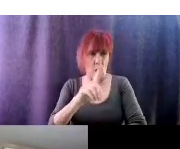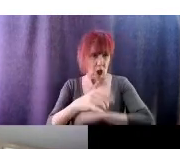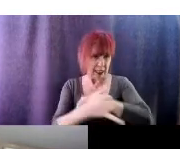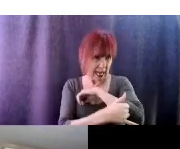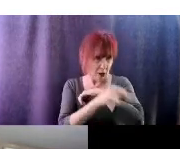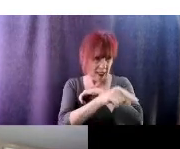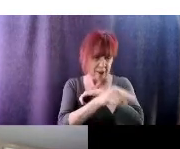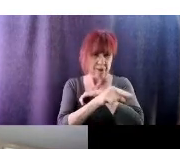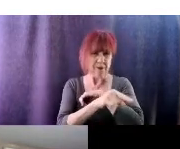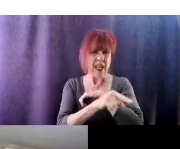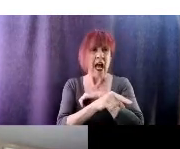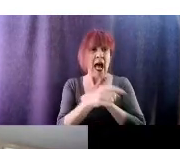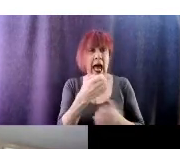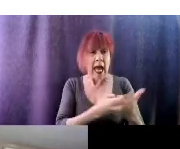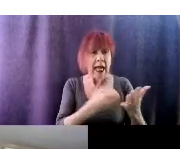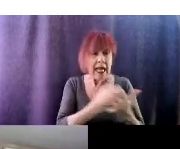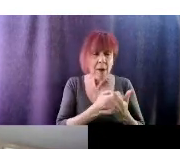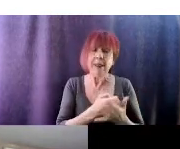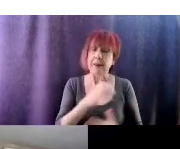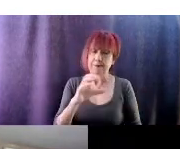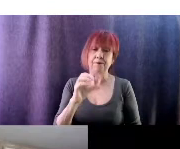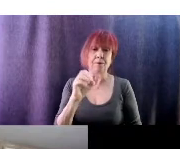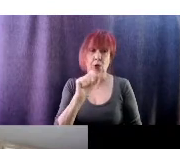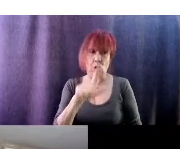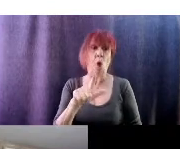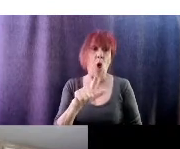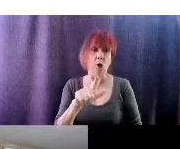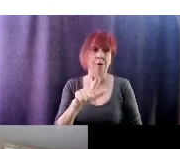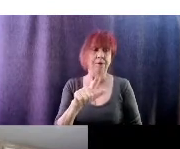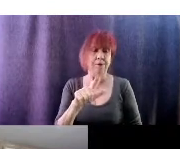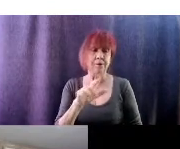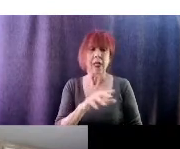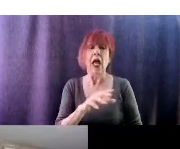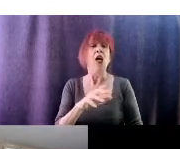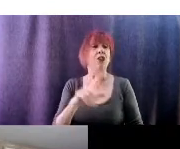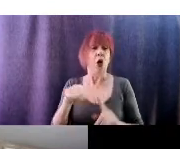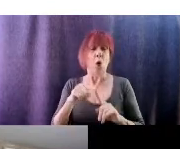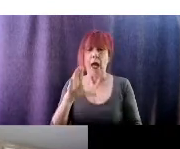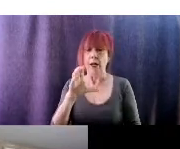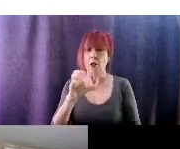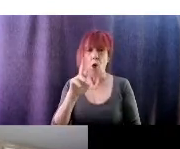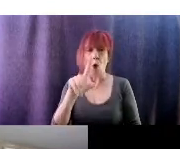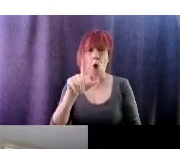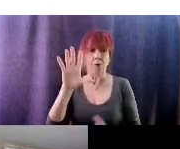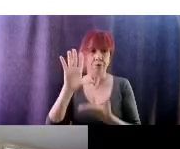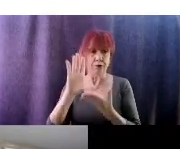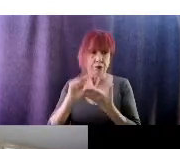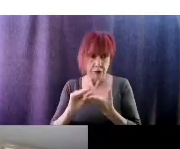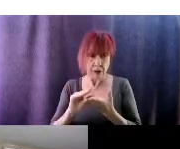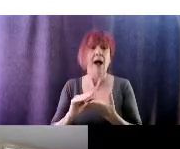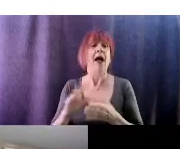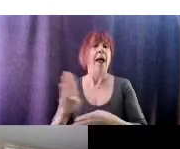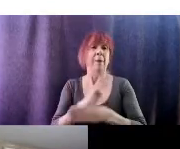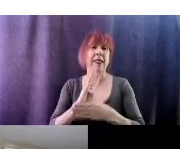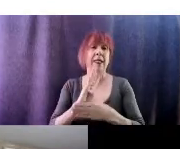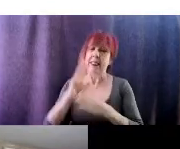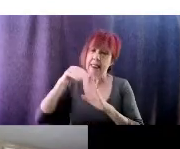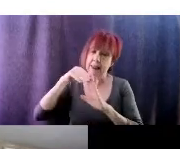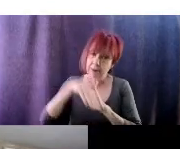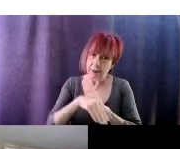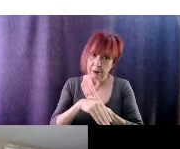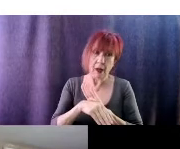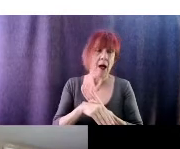coal fields. As the coal jobs were drying up, so were the businesses. The economics plunged in the area. Even their